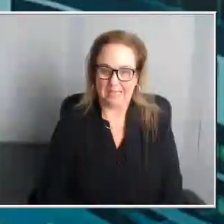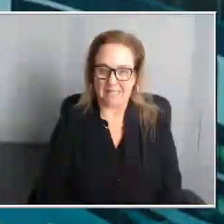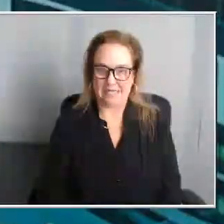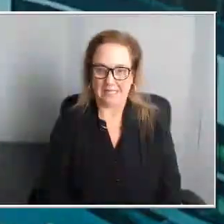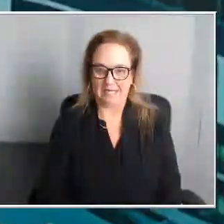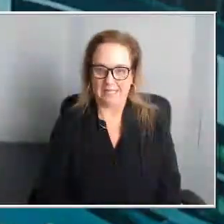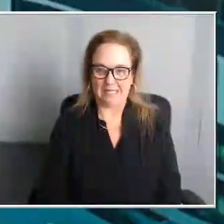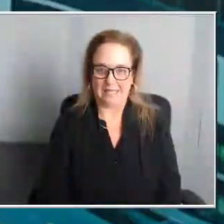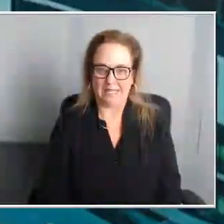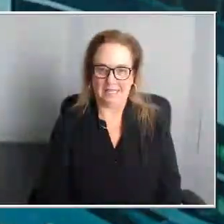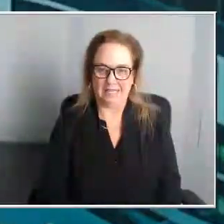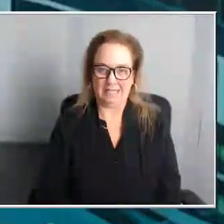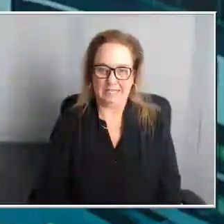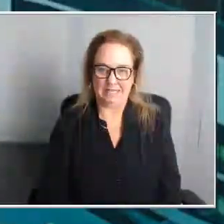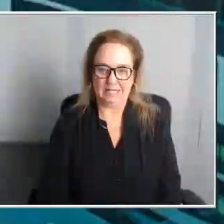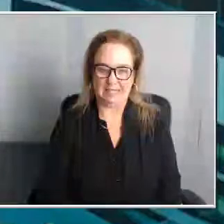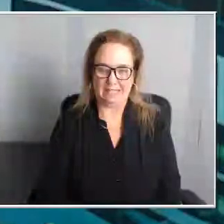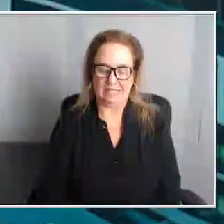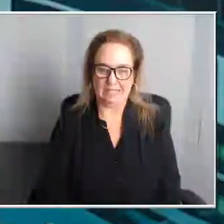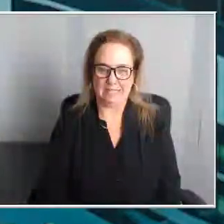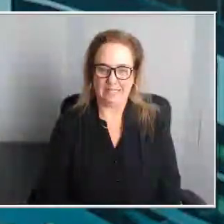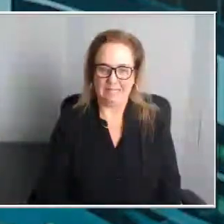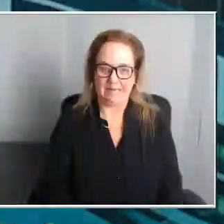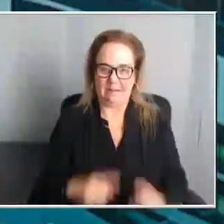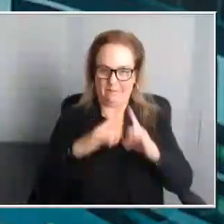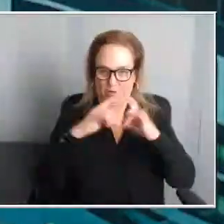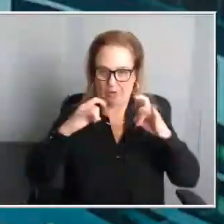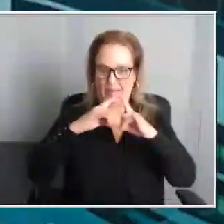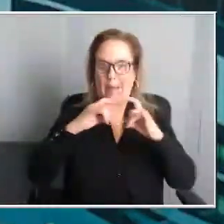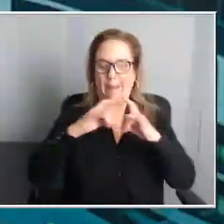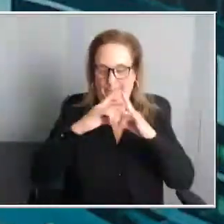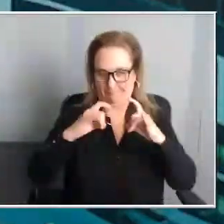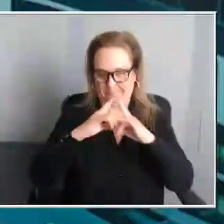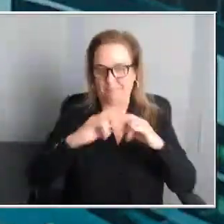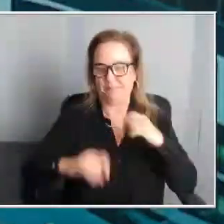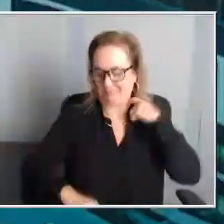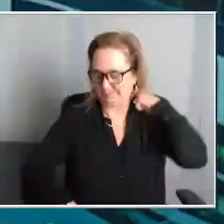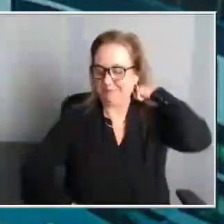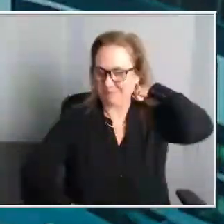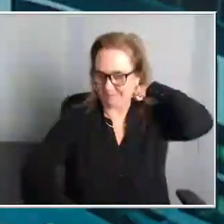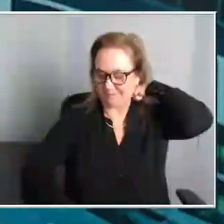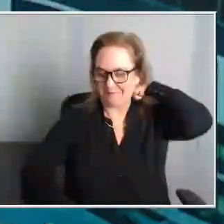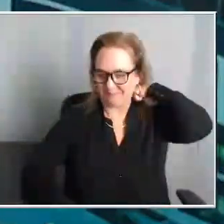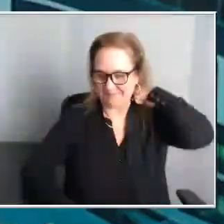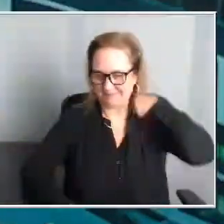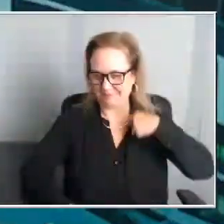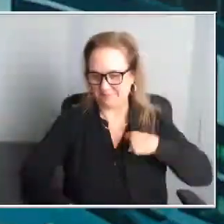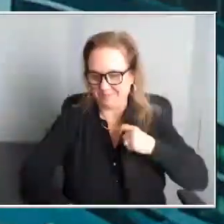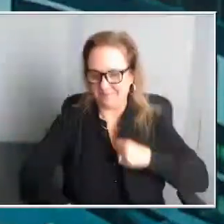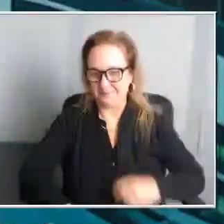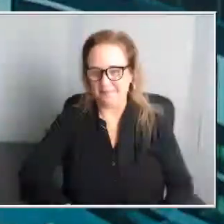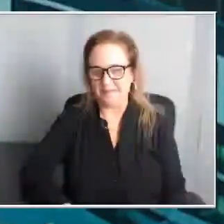Yes. Just for camp. Yeah, just for camp,